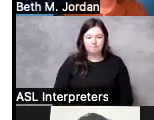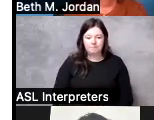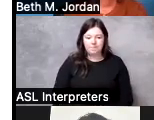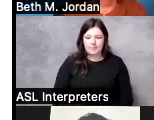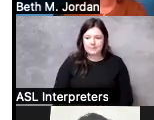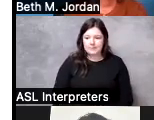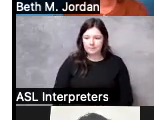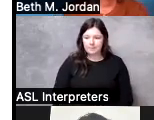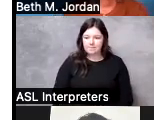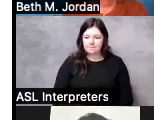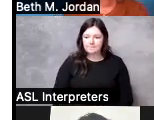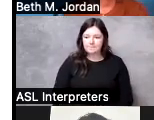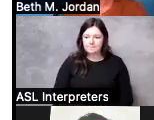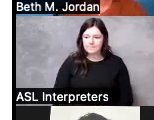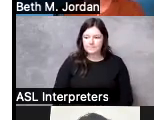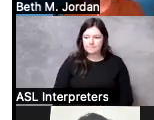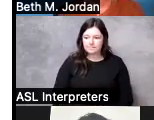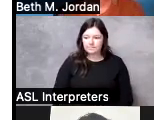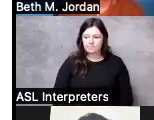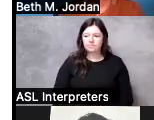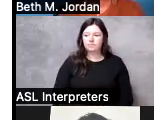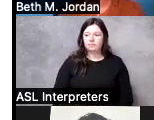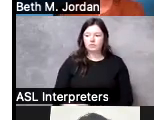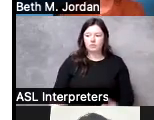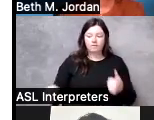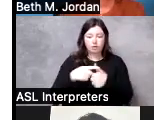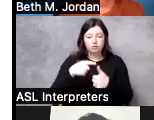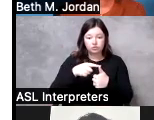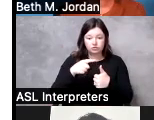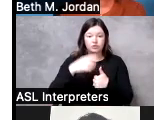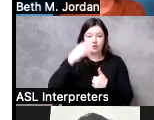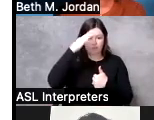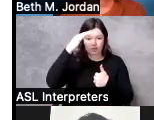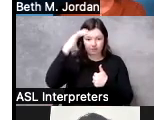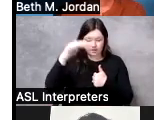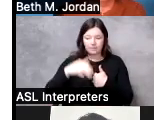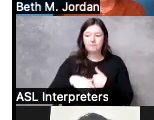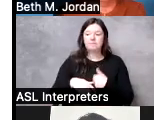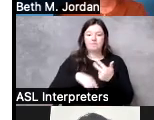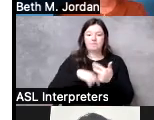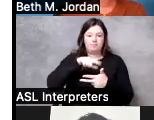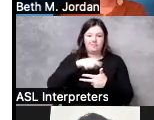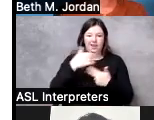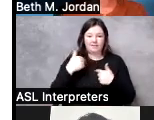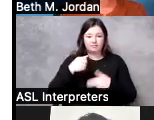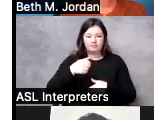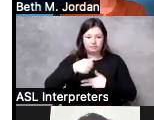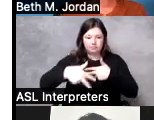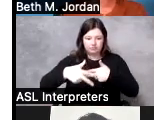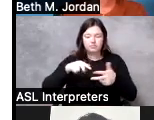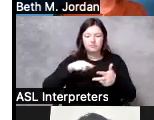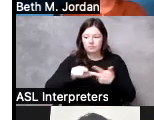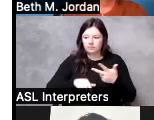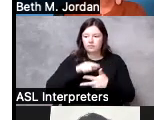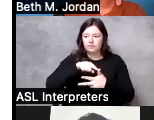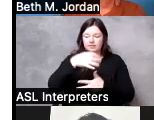So the first required element of the system of care is the philosophy, and that consists of a definition, core values, and guiding principles.